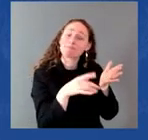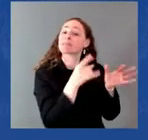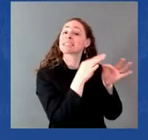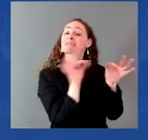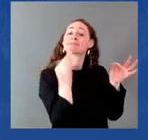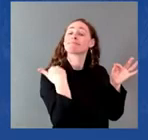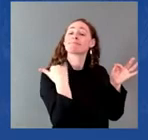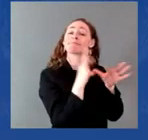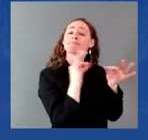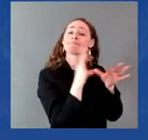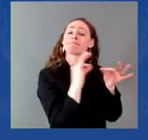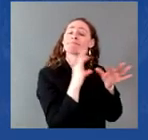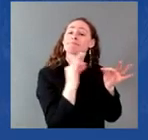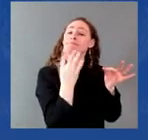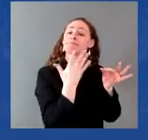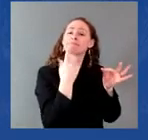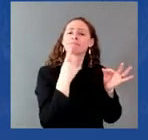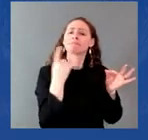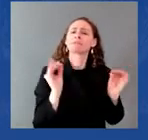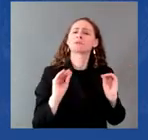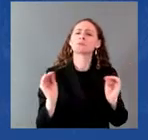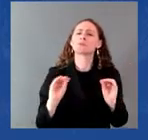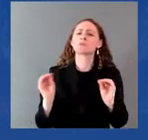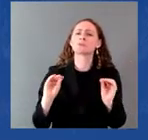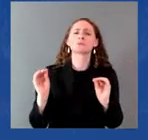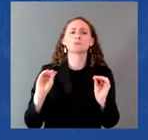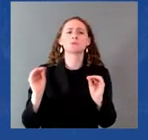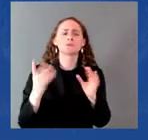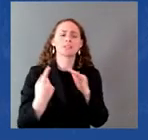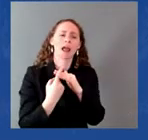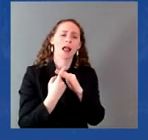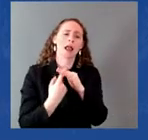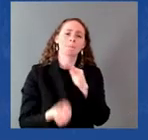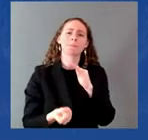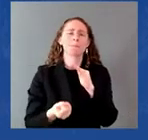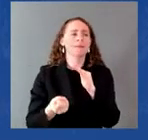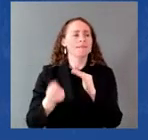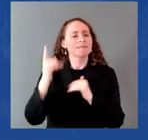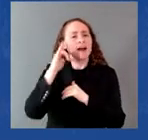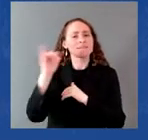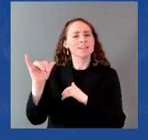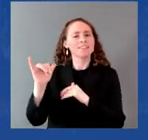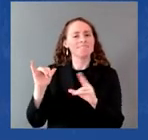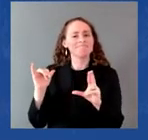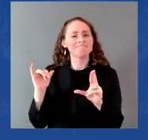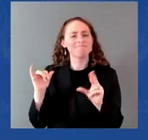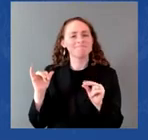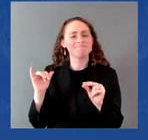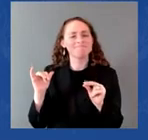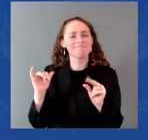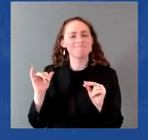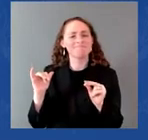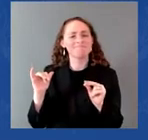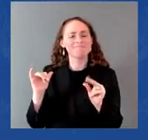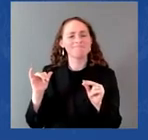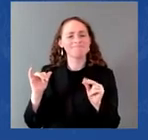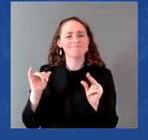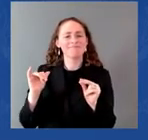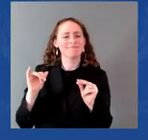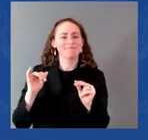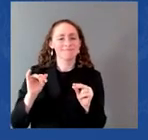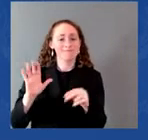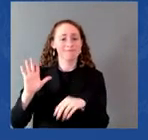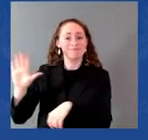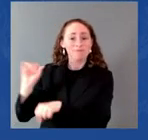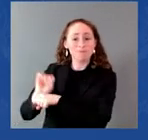and rediscovered for generations to come, just like the work of all of you here. In the spring, Jill and I had the